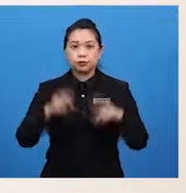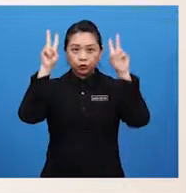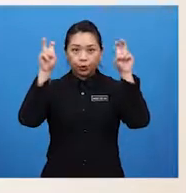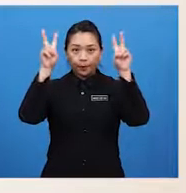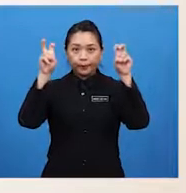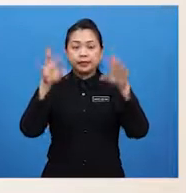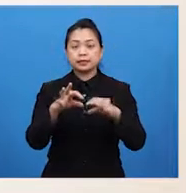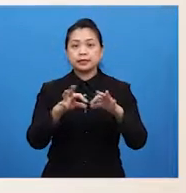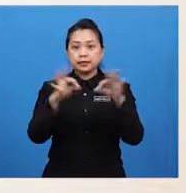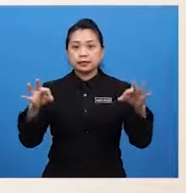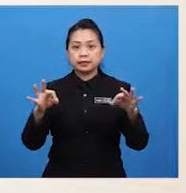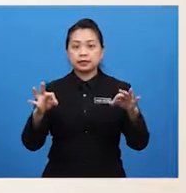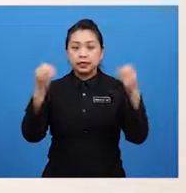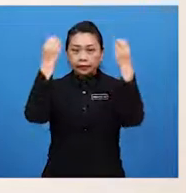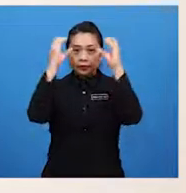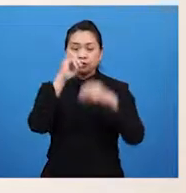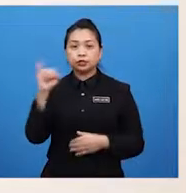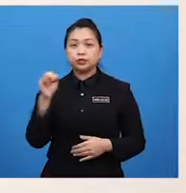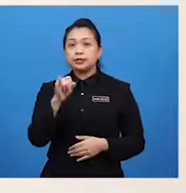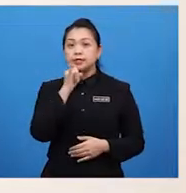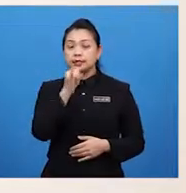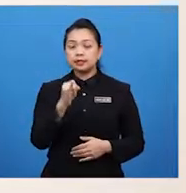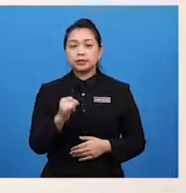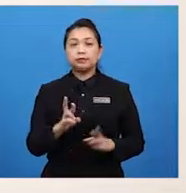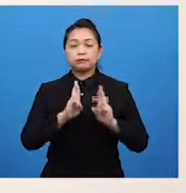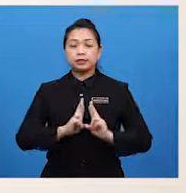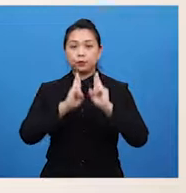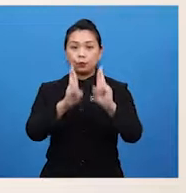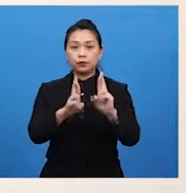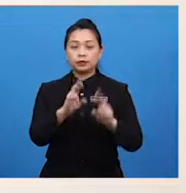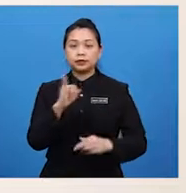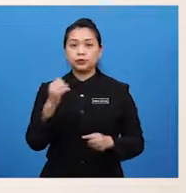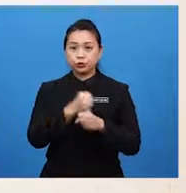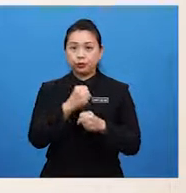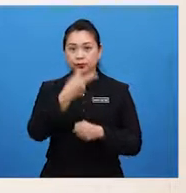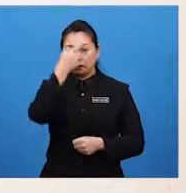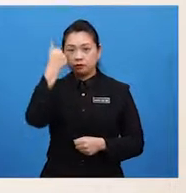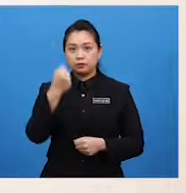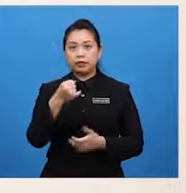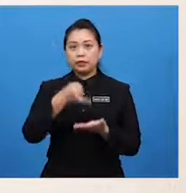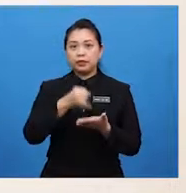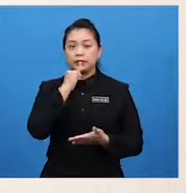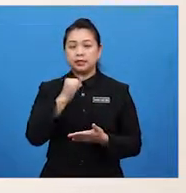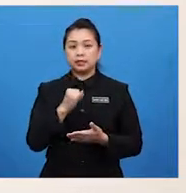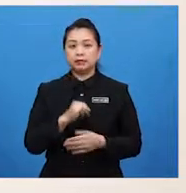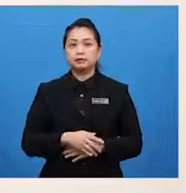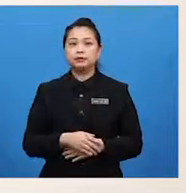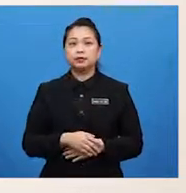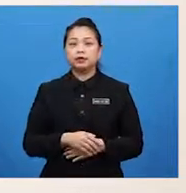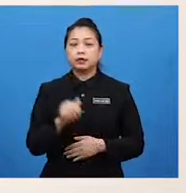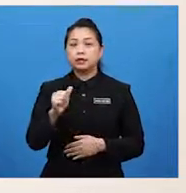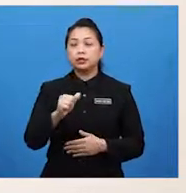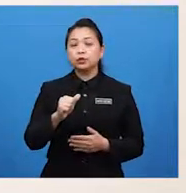sentence is, "Teaching is a rewarding job because it is considered as a